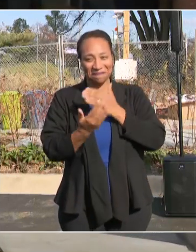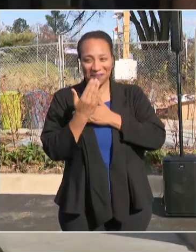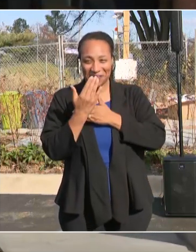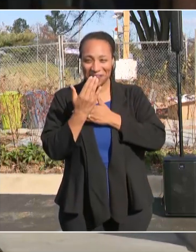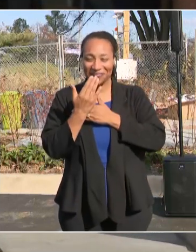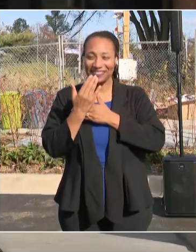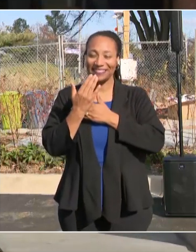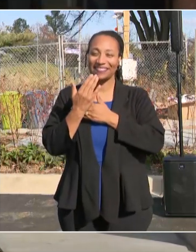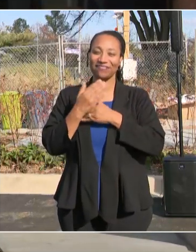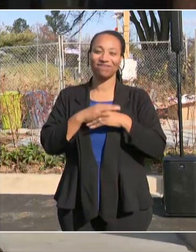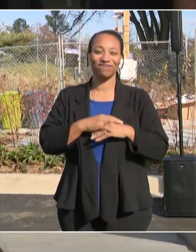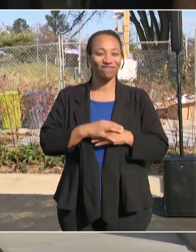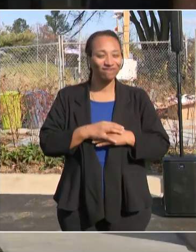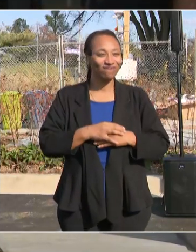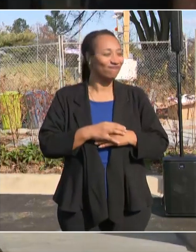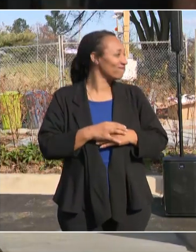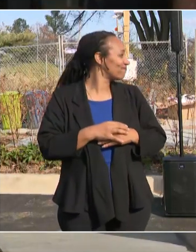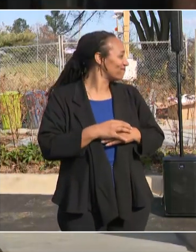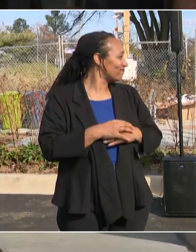Oh, man.